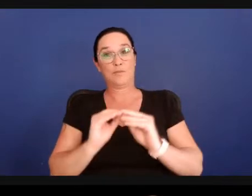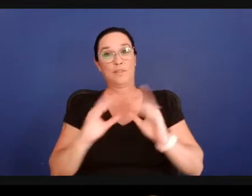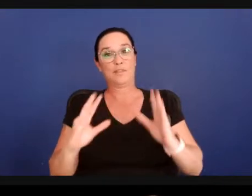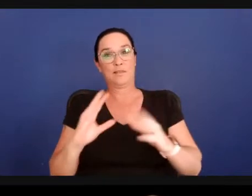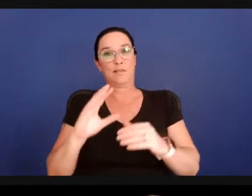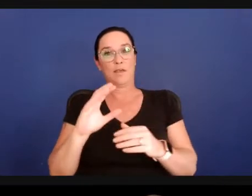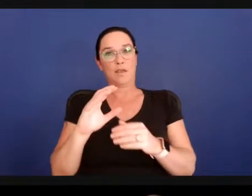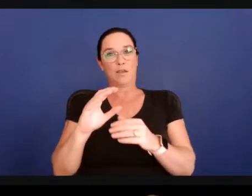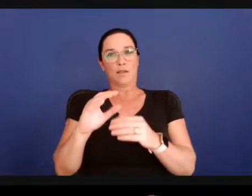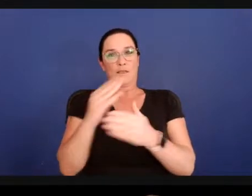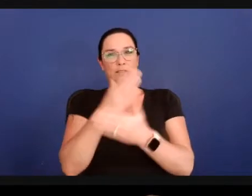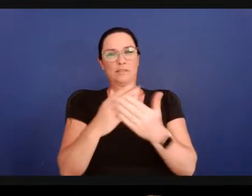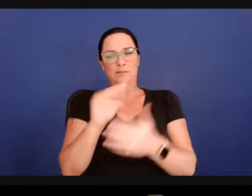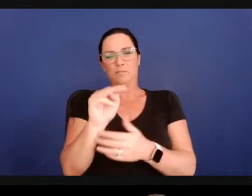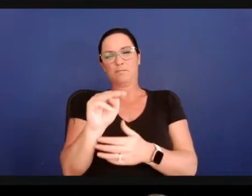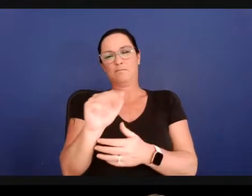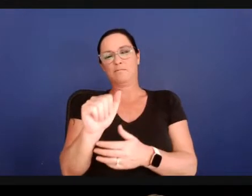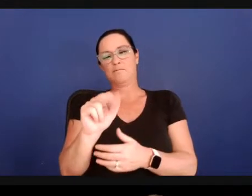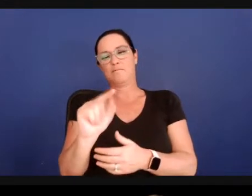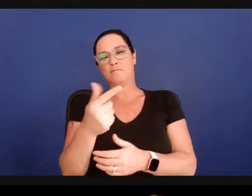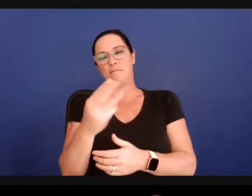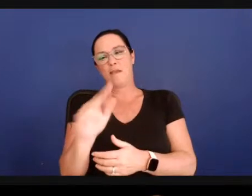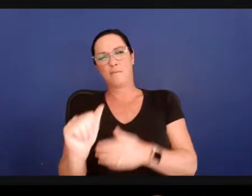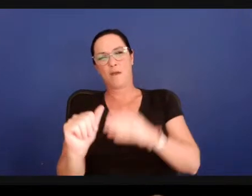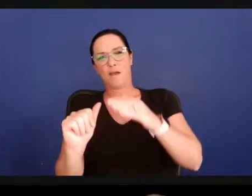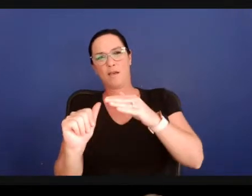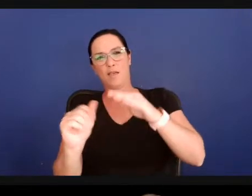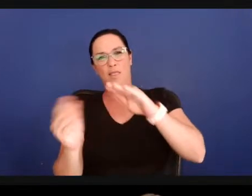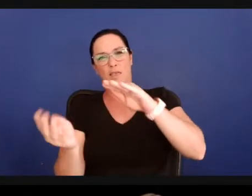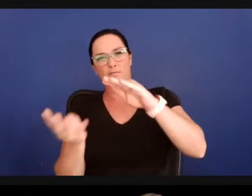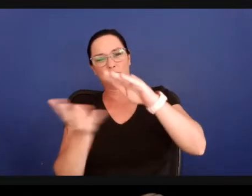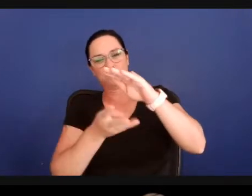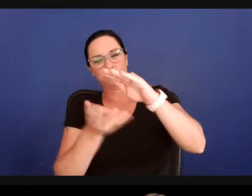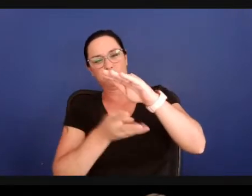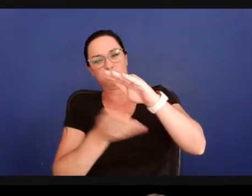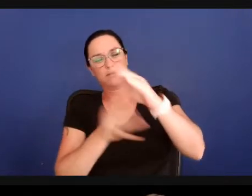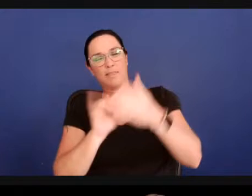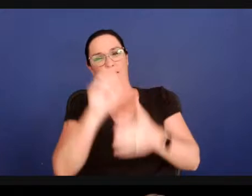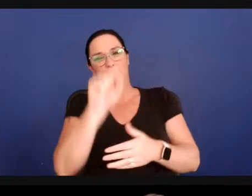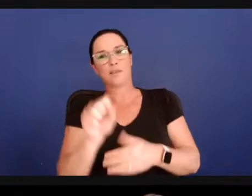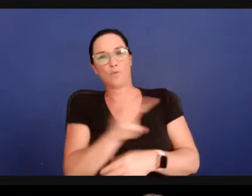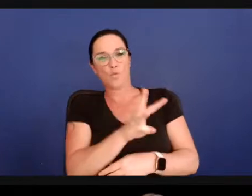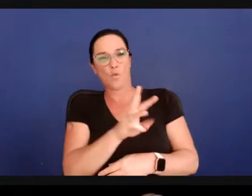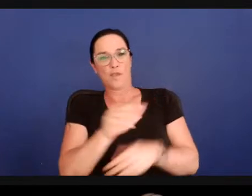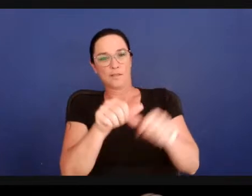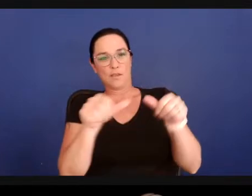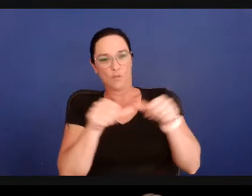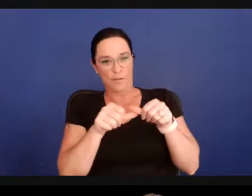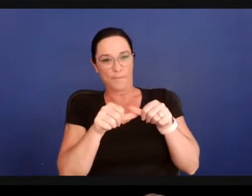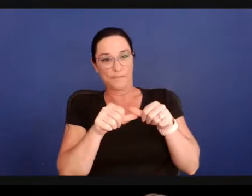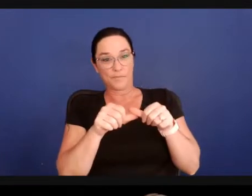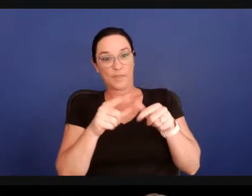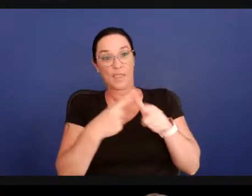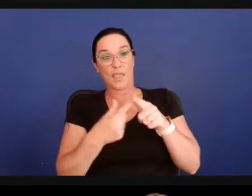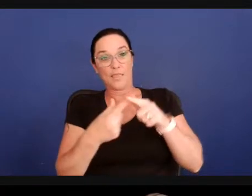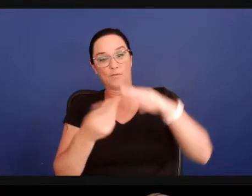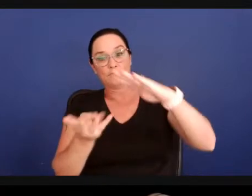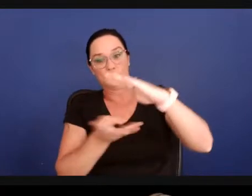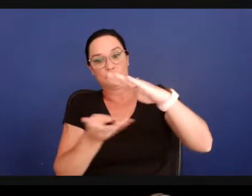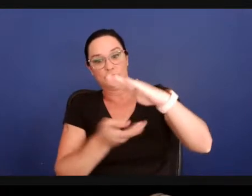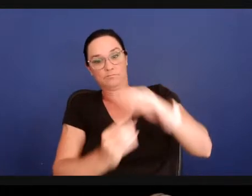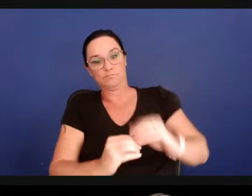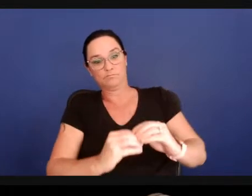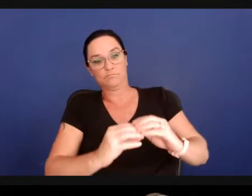come through the summit region and it was moving down the southwest rift area. And continuing the intrusion